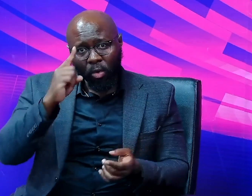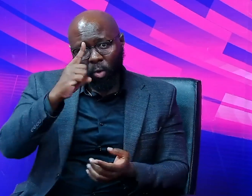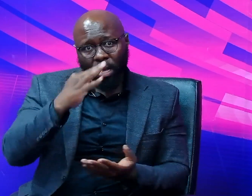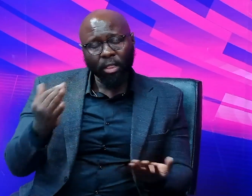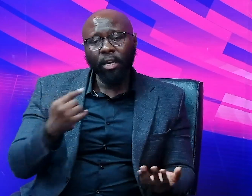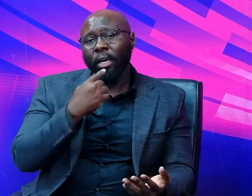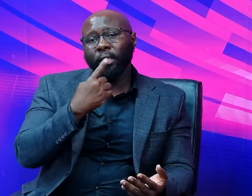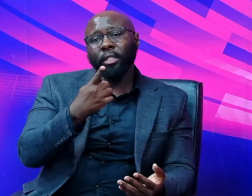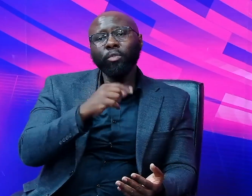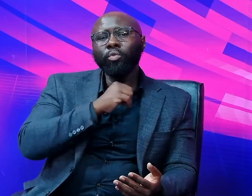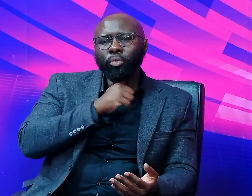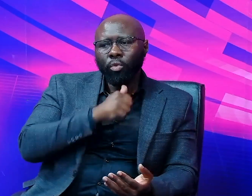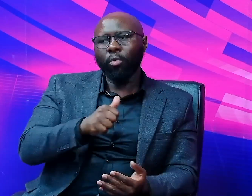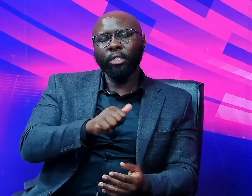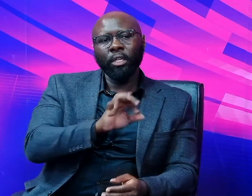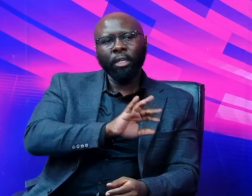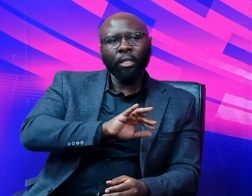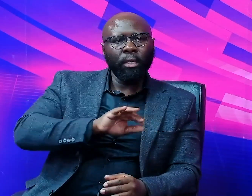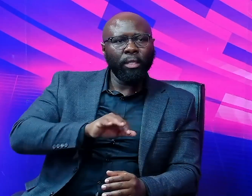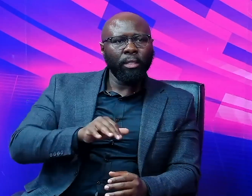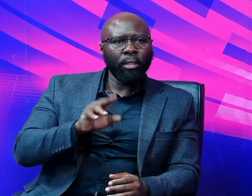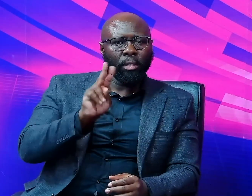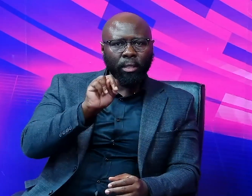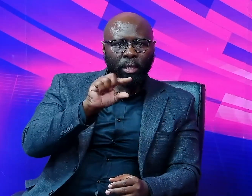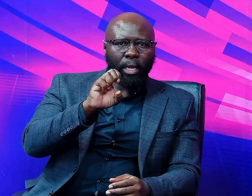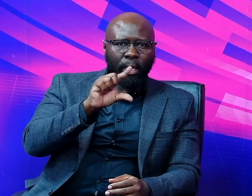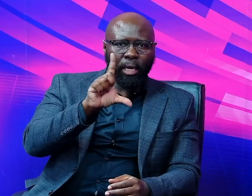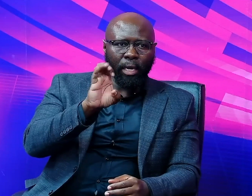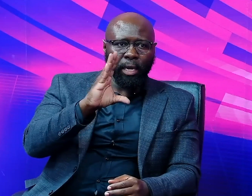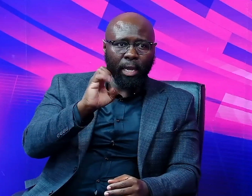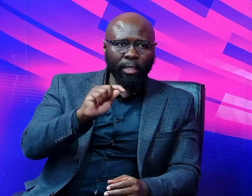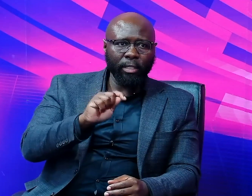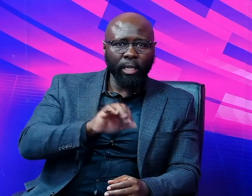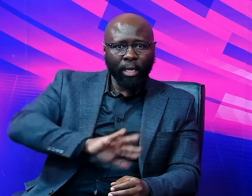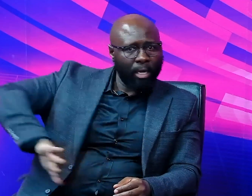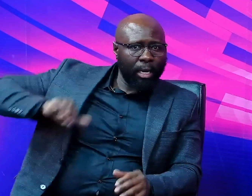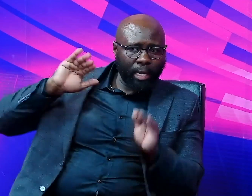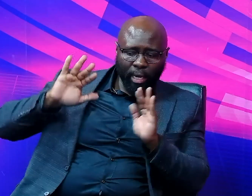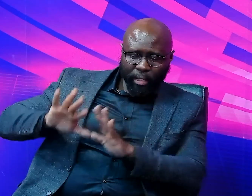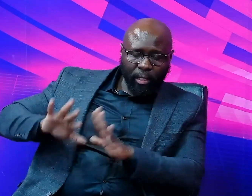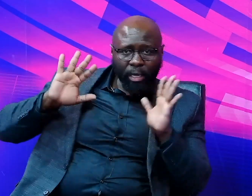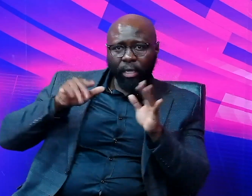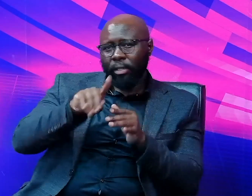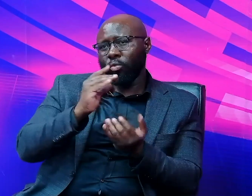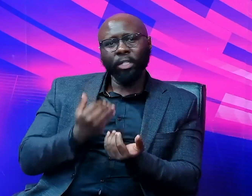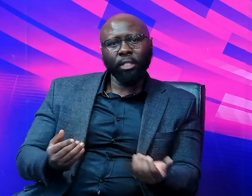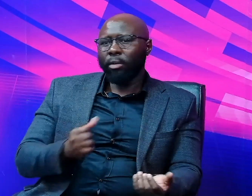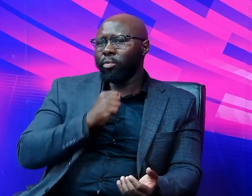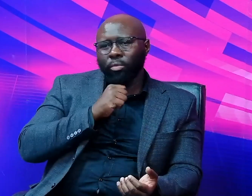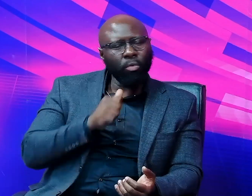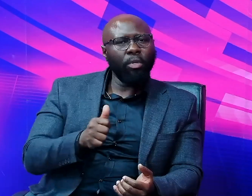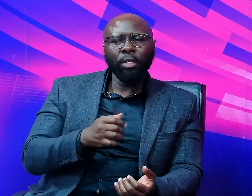more about your children. One thing that I can say, do not neglect. Do not